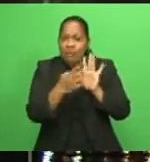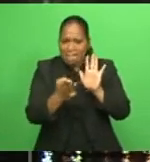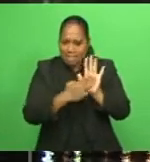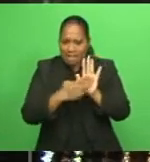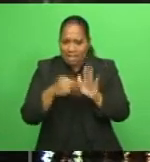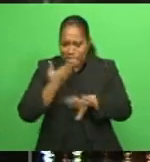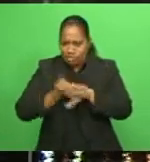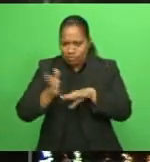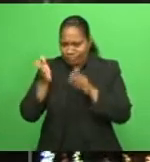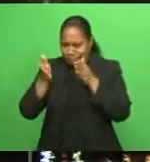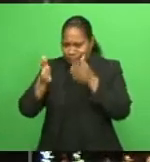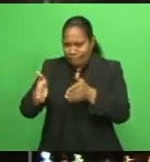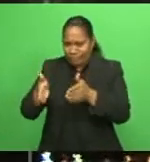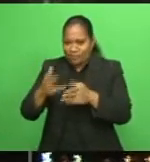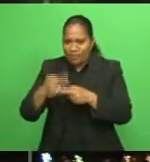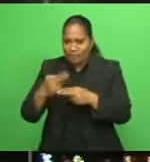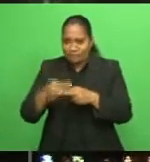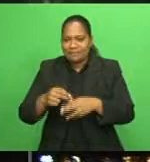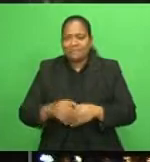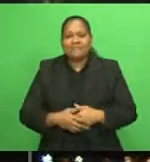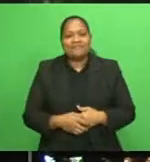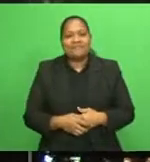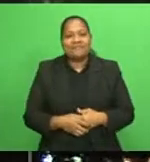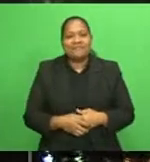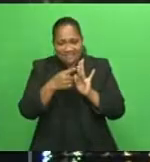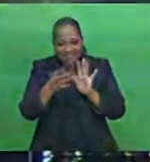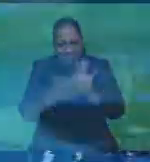with tonight's success story.